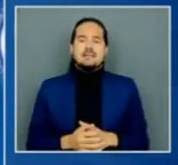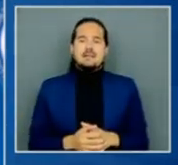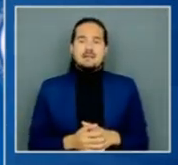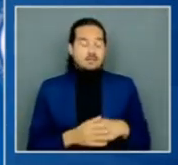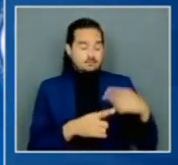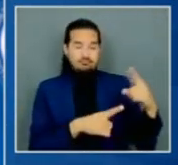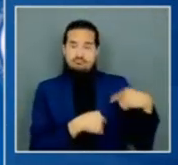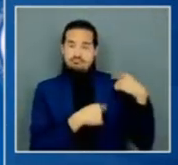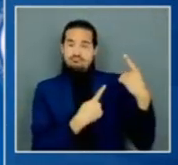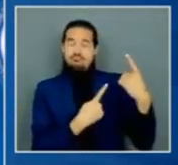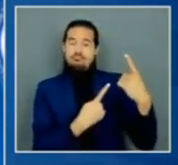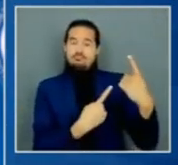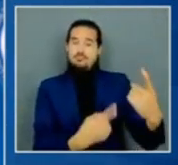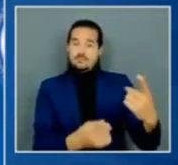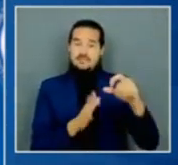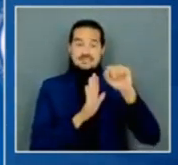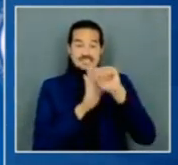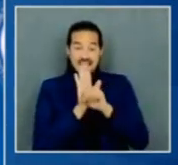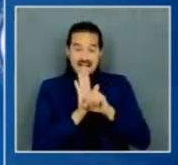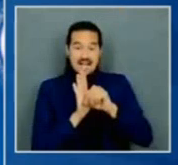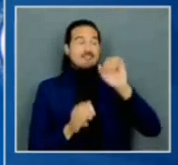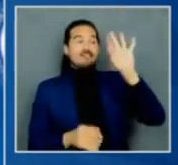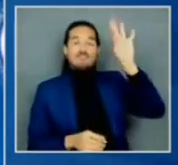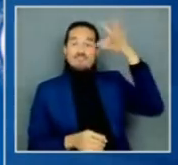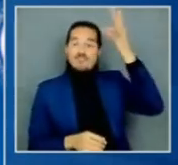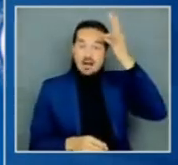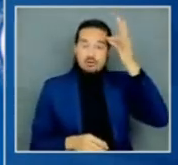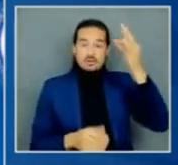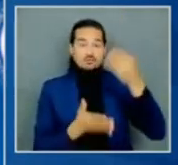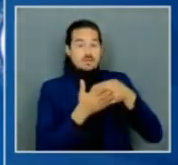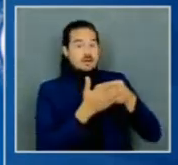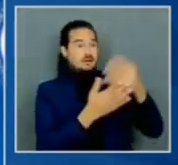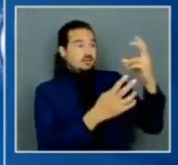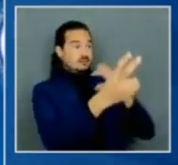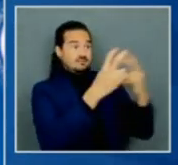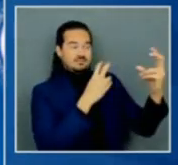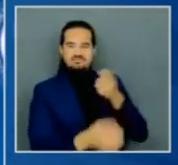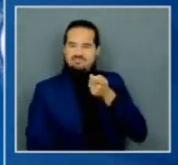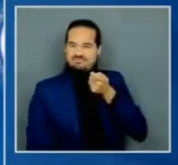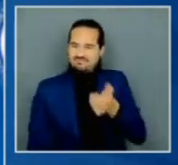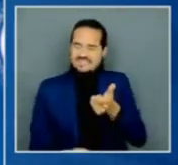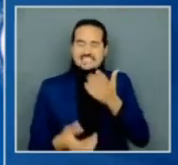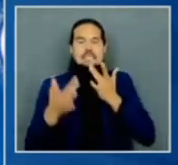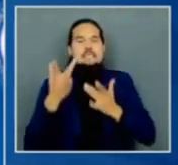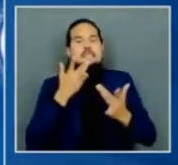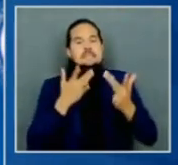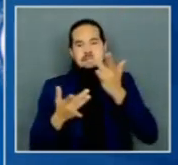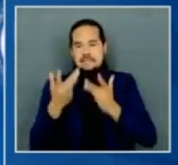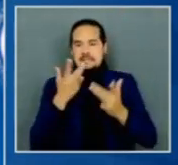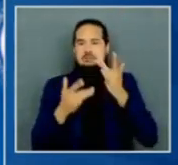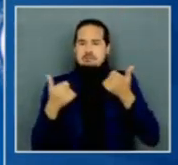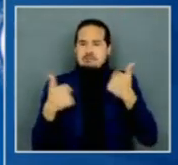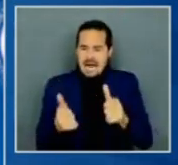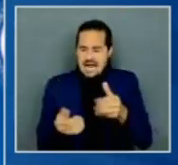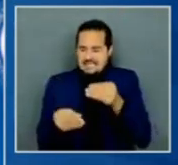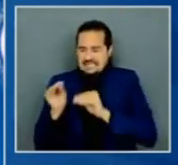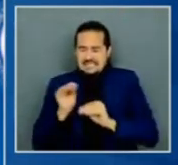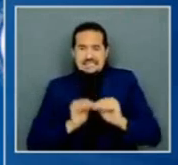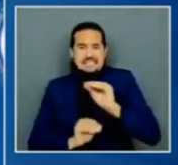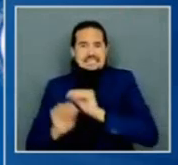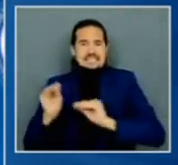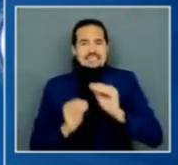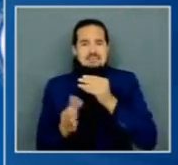by generations of often inadequate state and federal infrastructure funding. With just enough resources